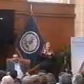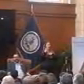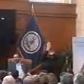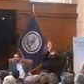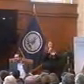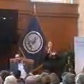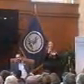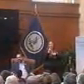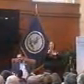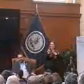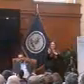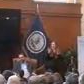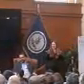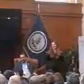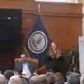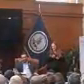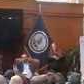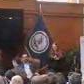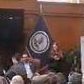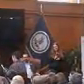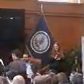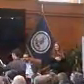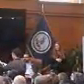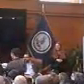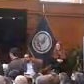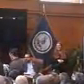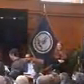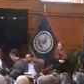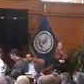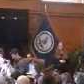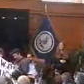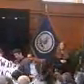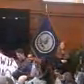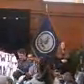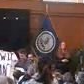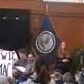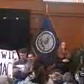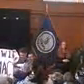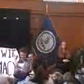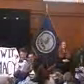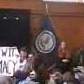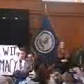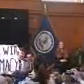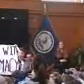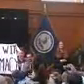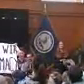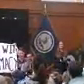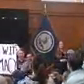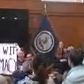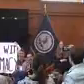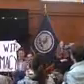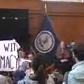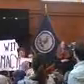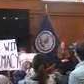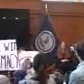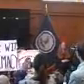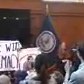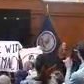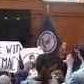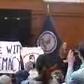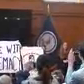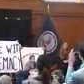No, yeah, just we'll start off by thanking... Hey, hey! Ho, ho! White supremacy got to go! Hey, hey!